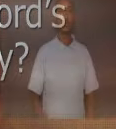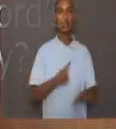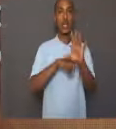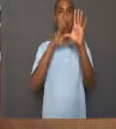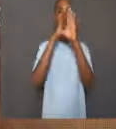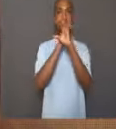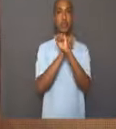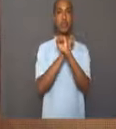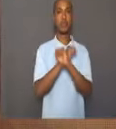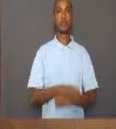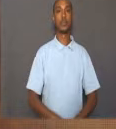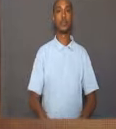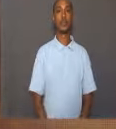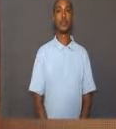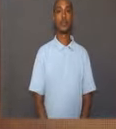Time's up!